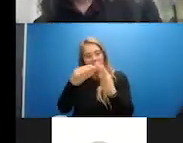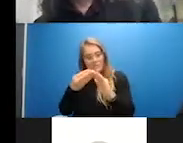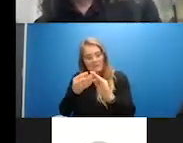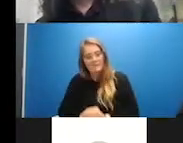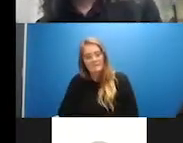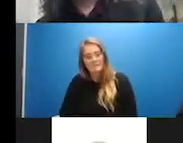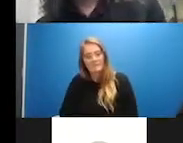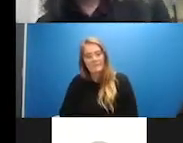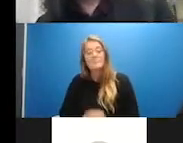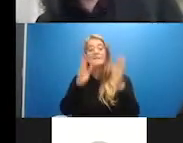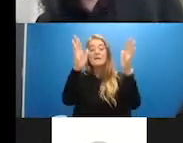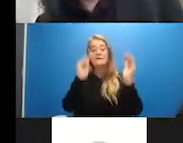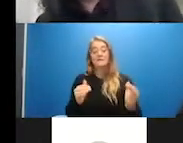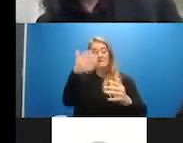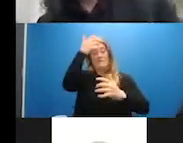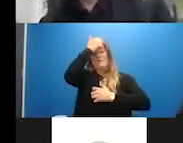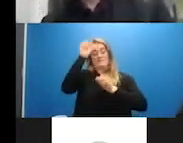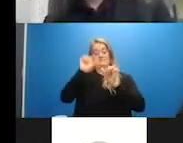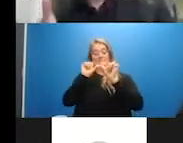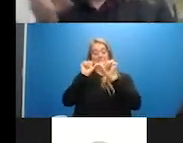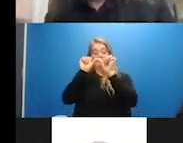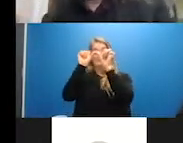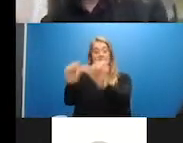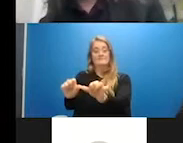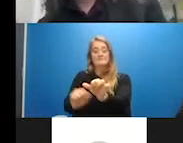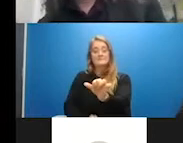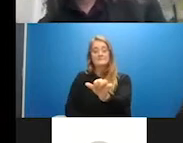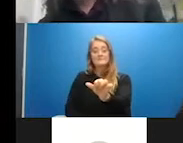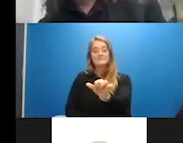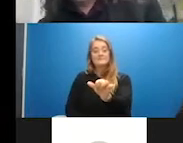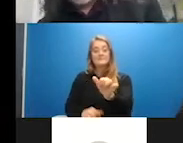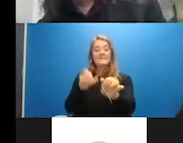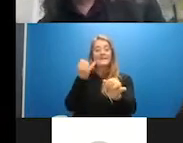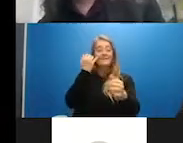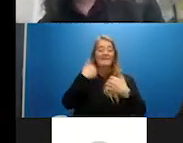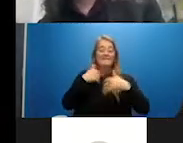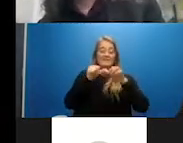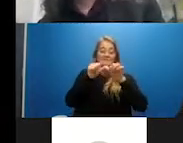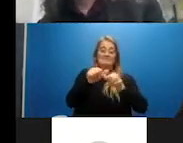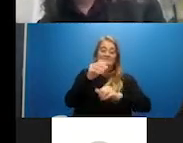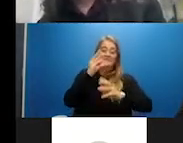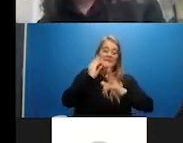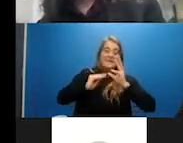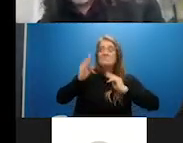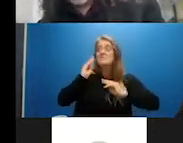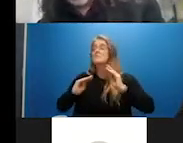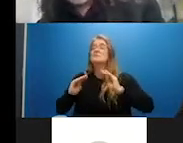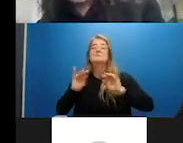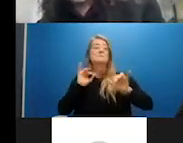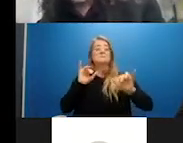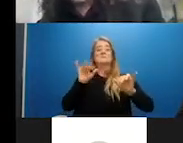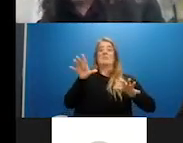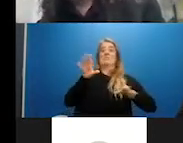With ongoing colonization, in the face of these terrible experiences, you have so-called